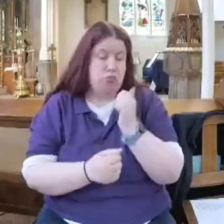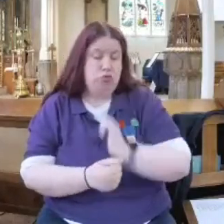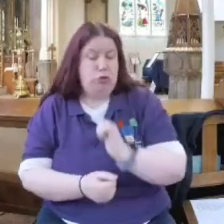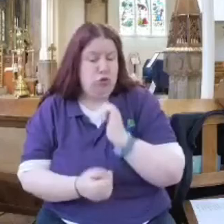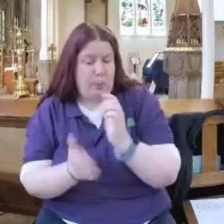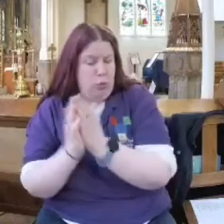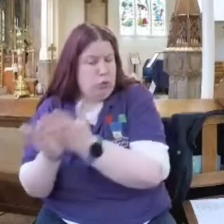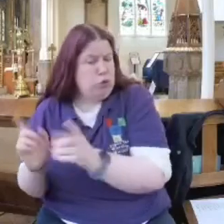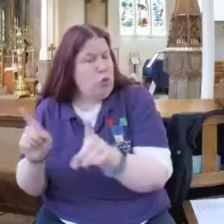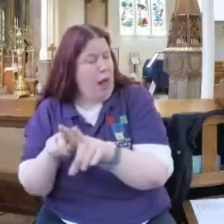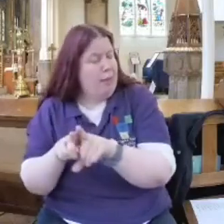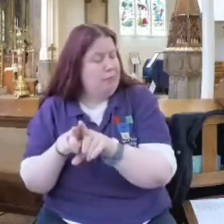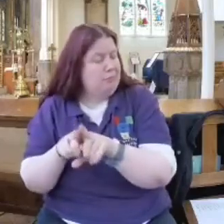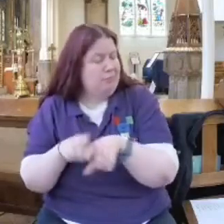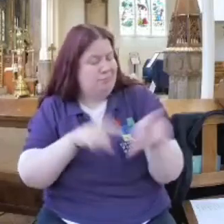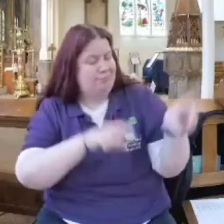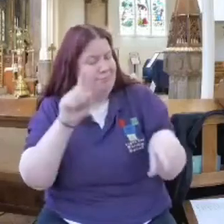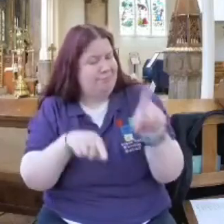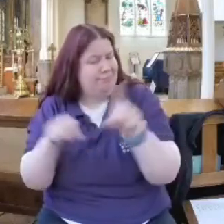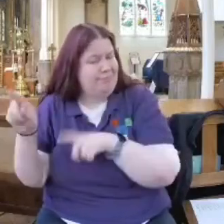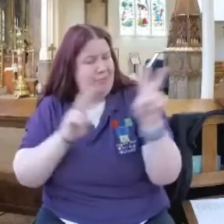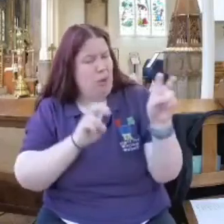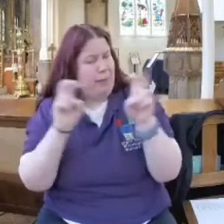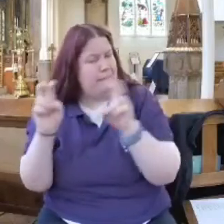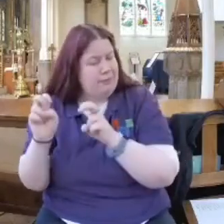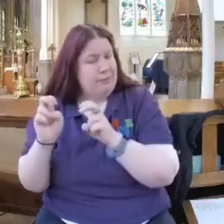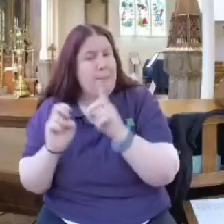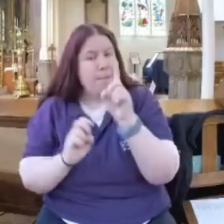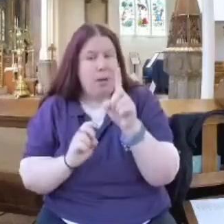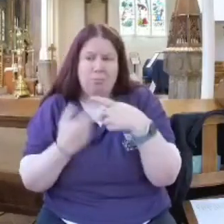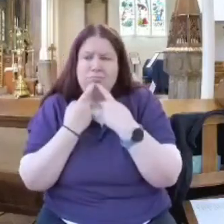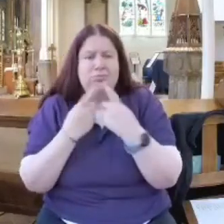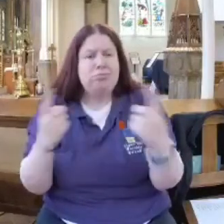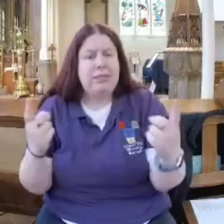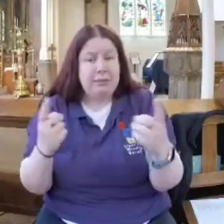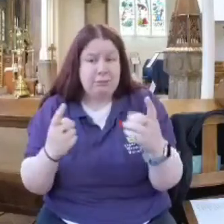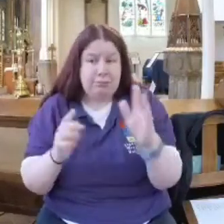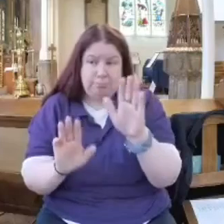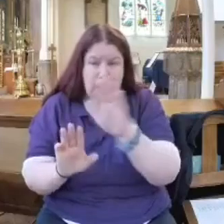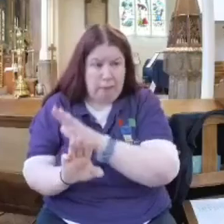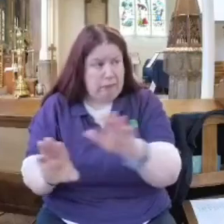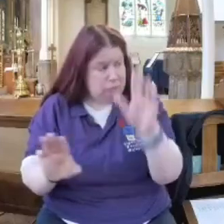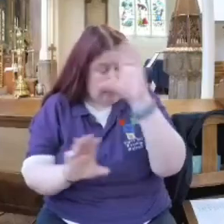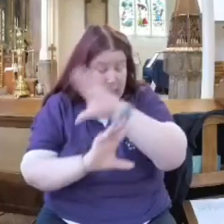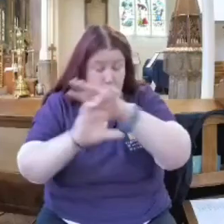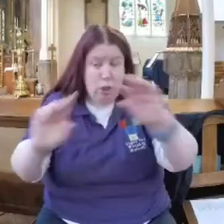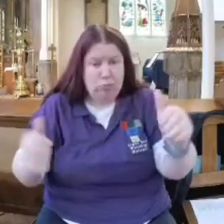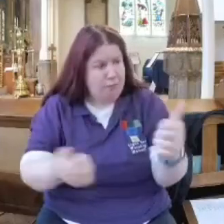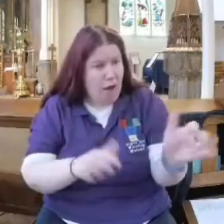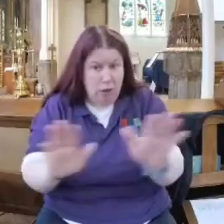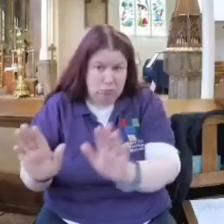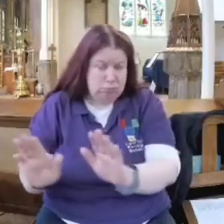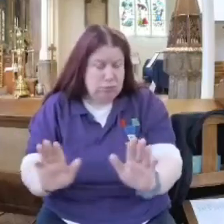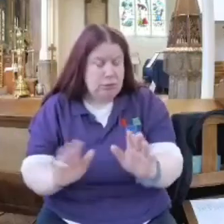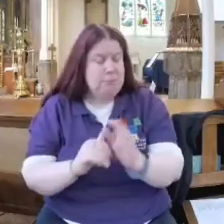areas. My message is one of reassurance. What you need to know